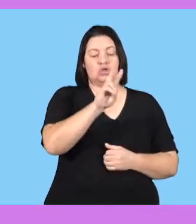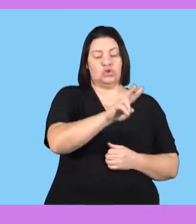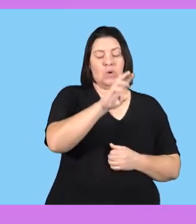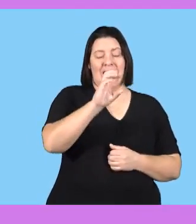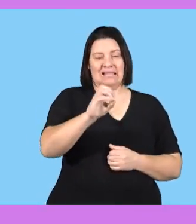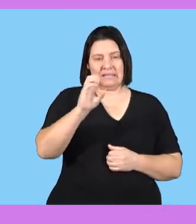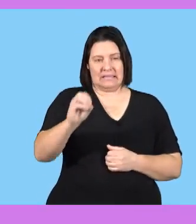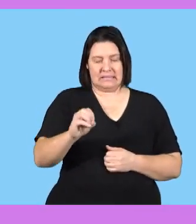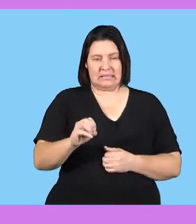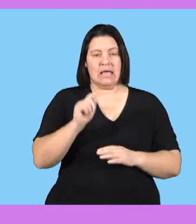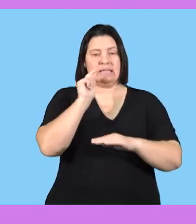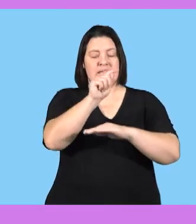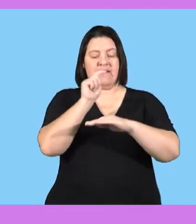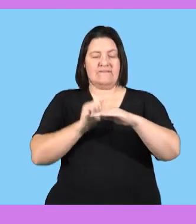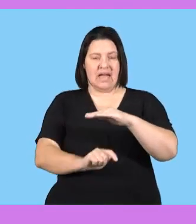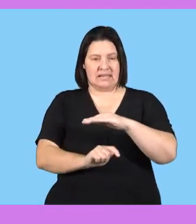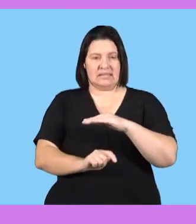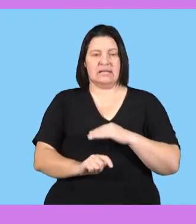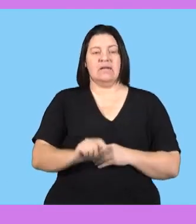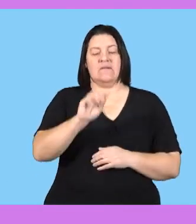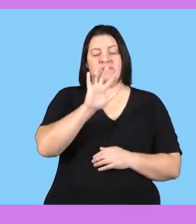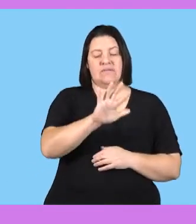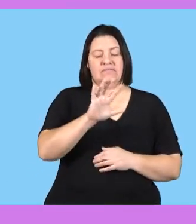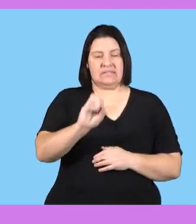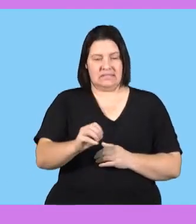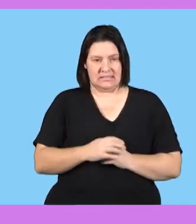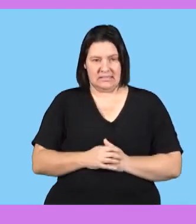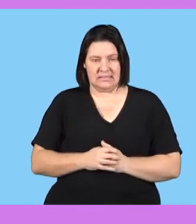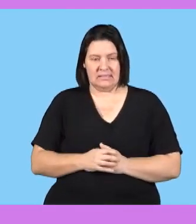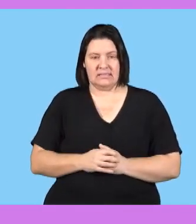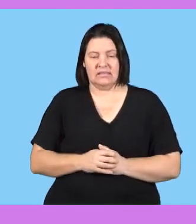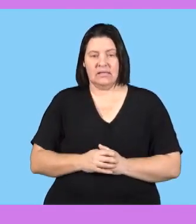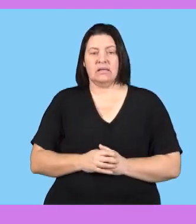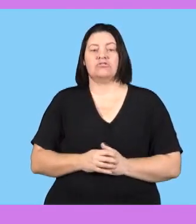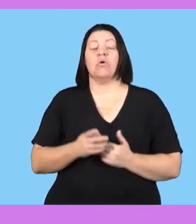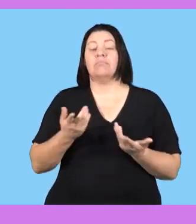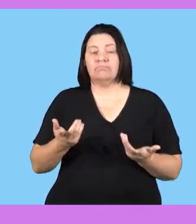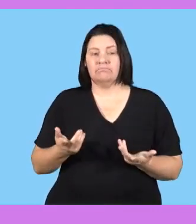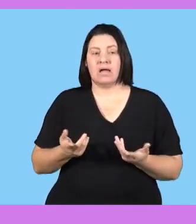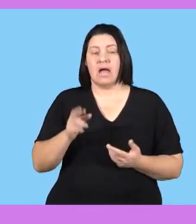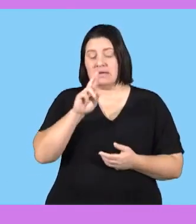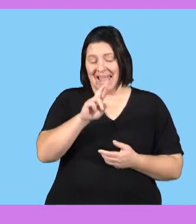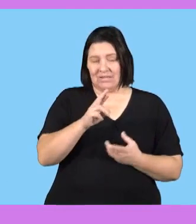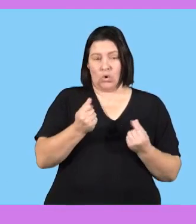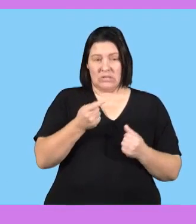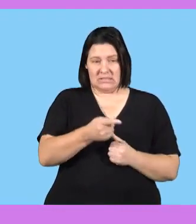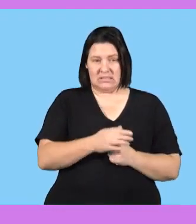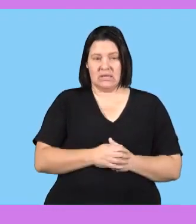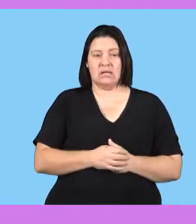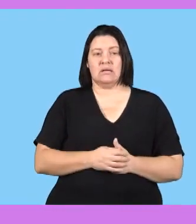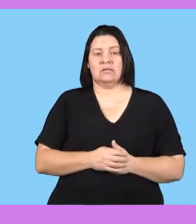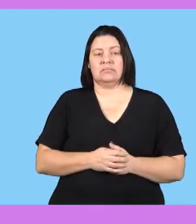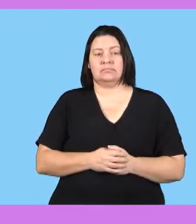write 200 and I divide it by 50 rand. This cost is in